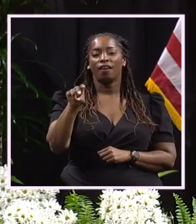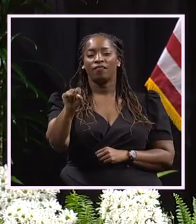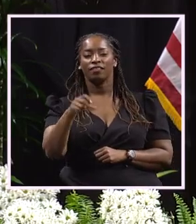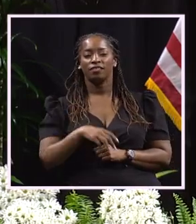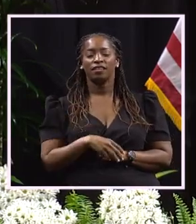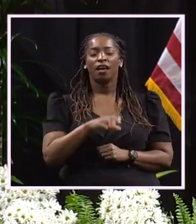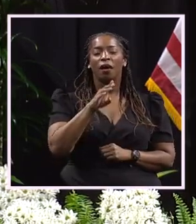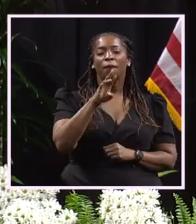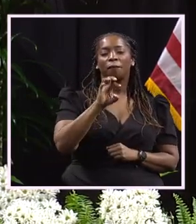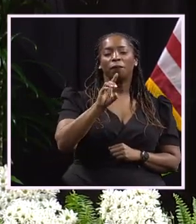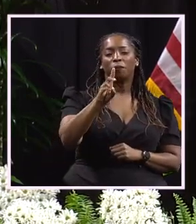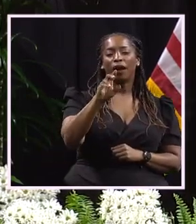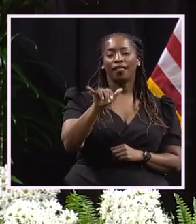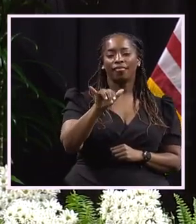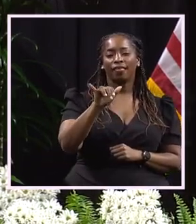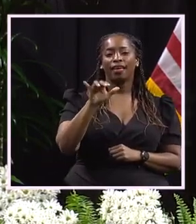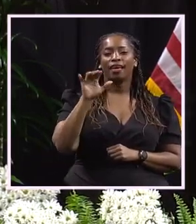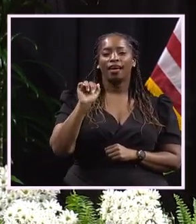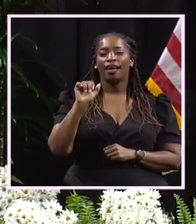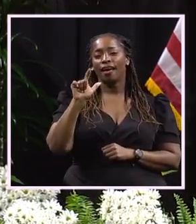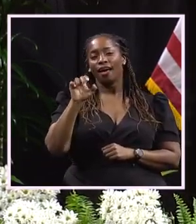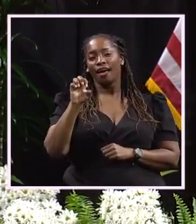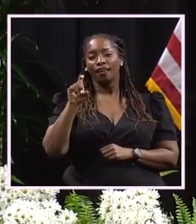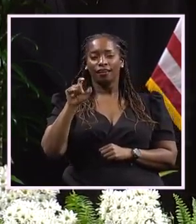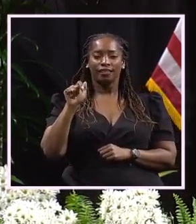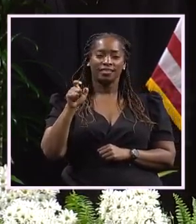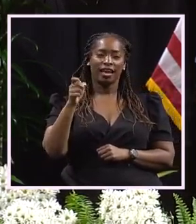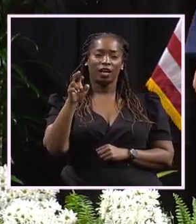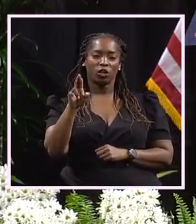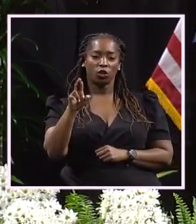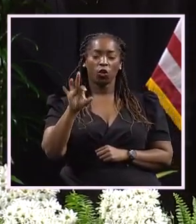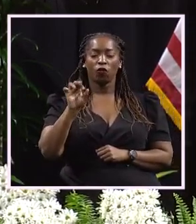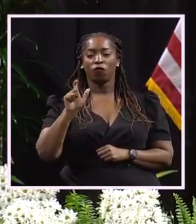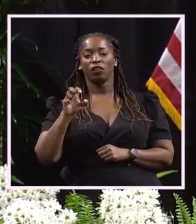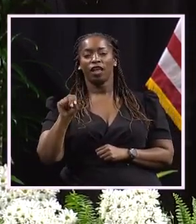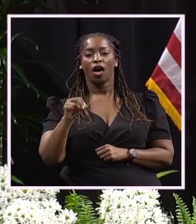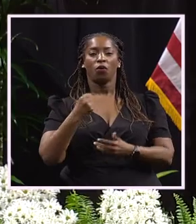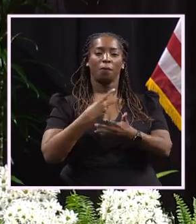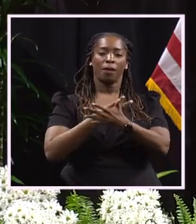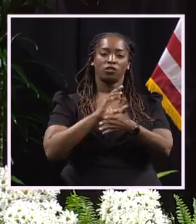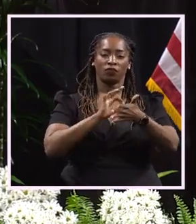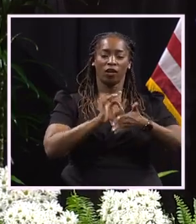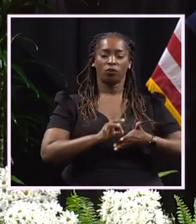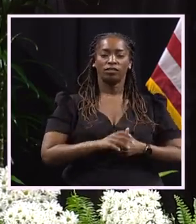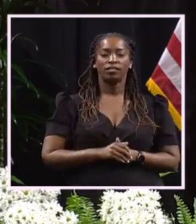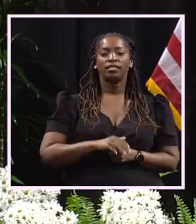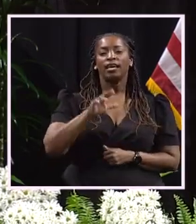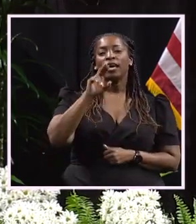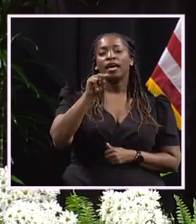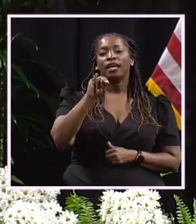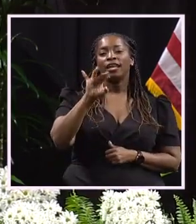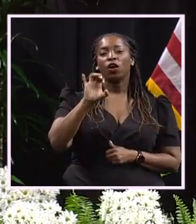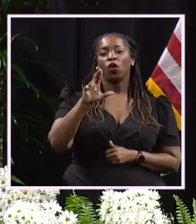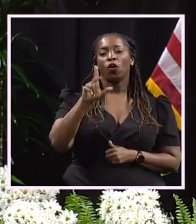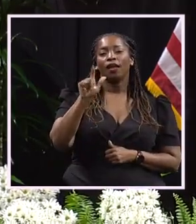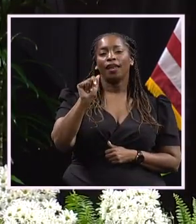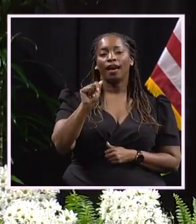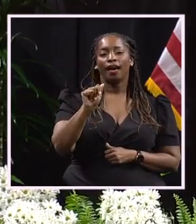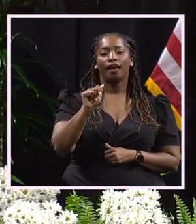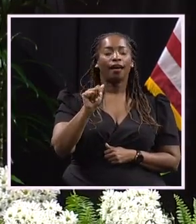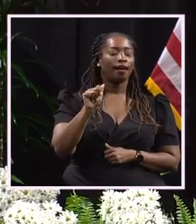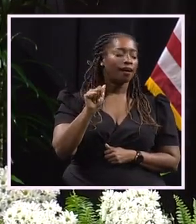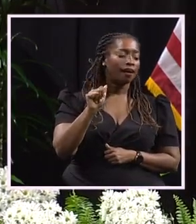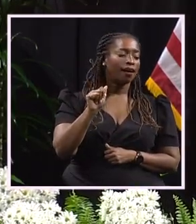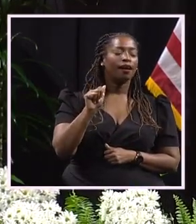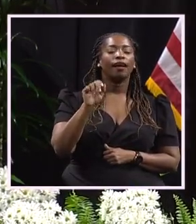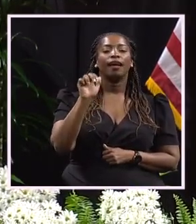Bradley Alexander Flaum, Master of Accountancy, Nikolai A. Garces, cum